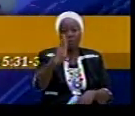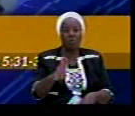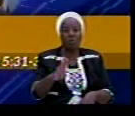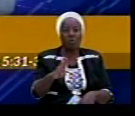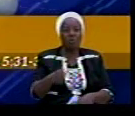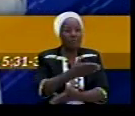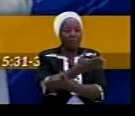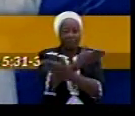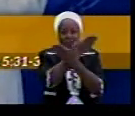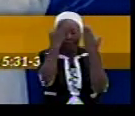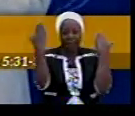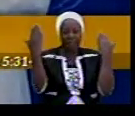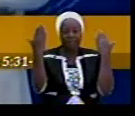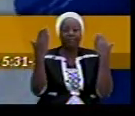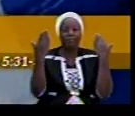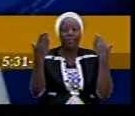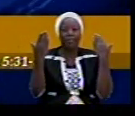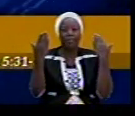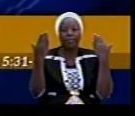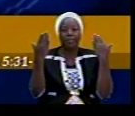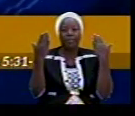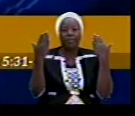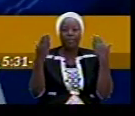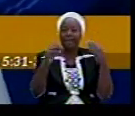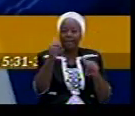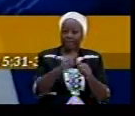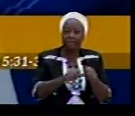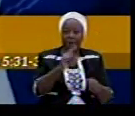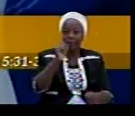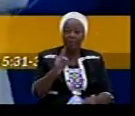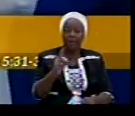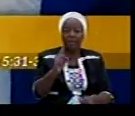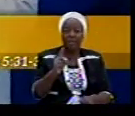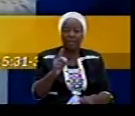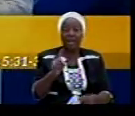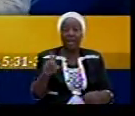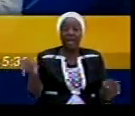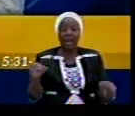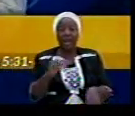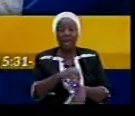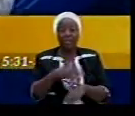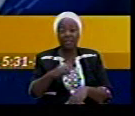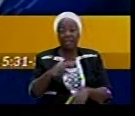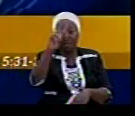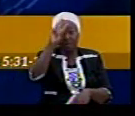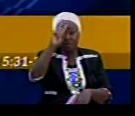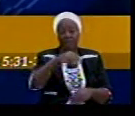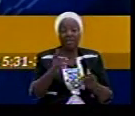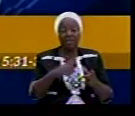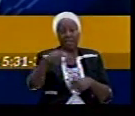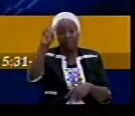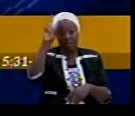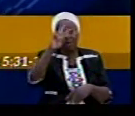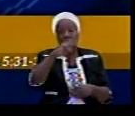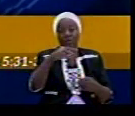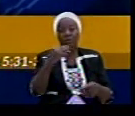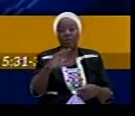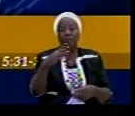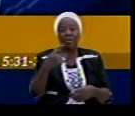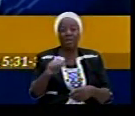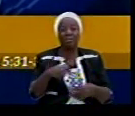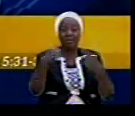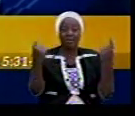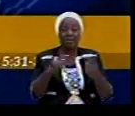winked at. Everyone has been ignorant. Ignorant of the sins they